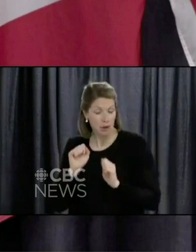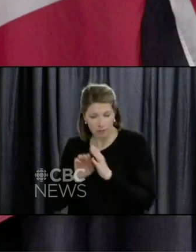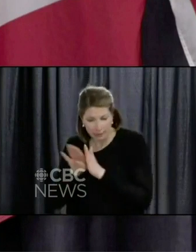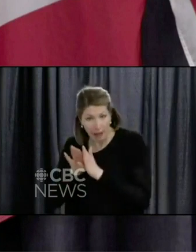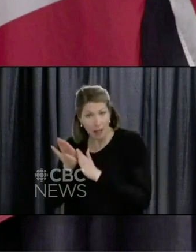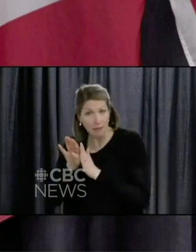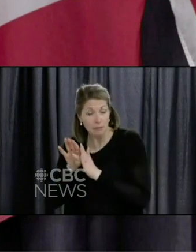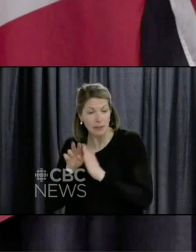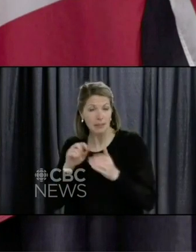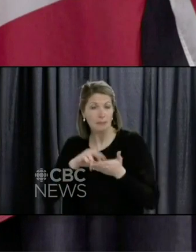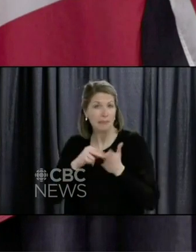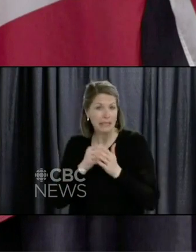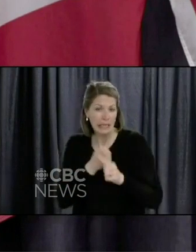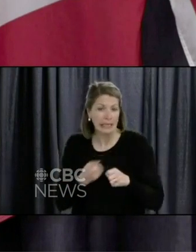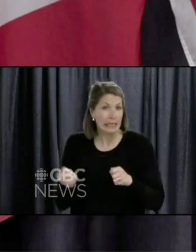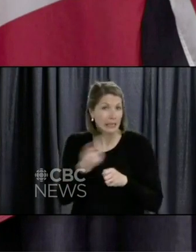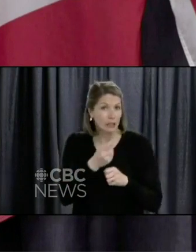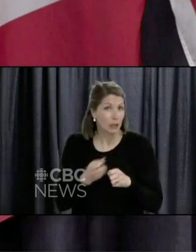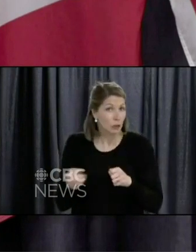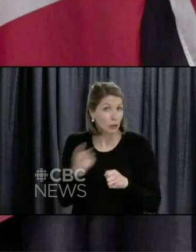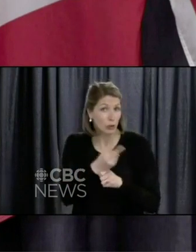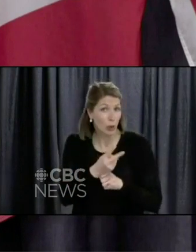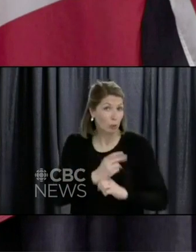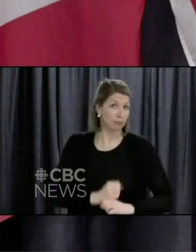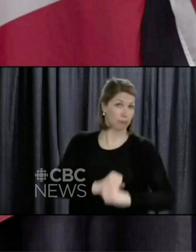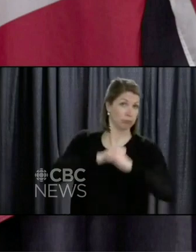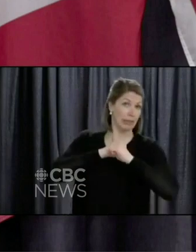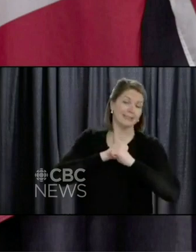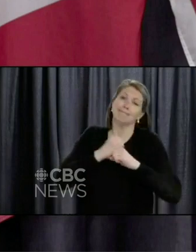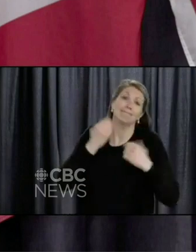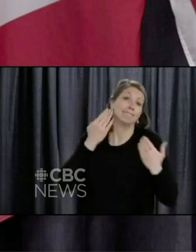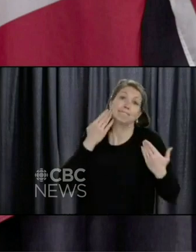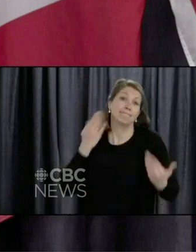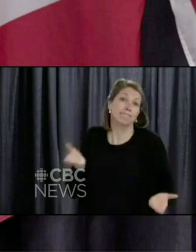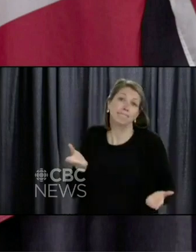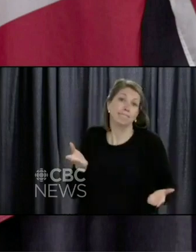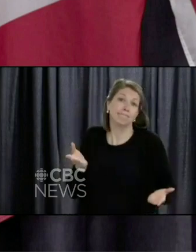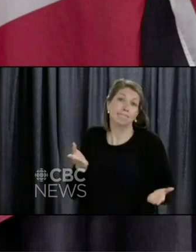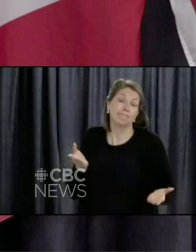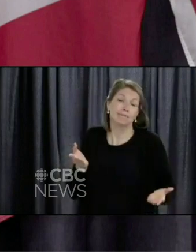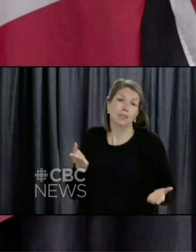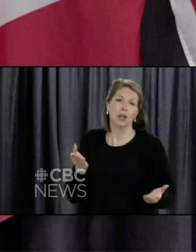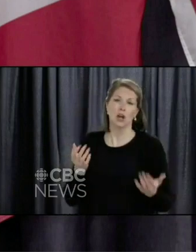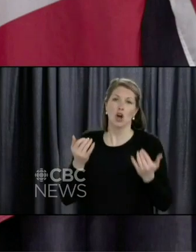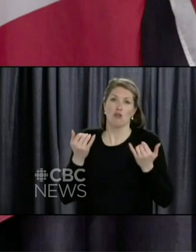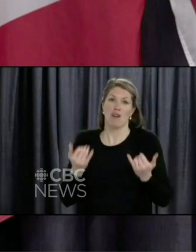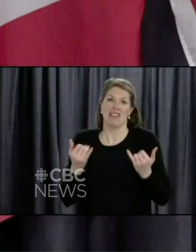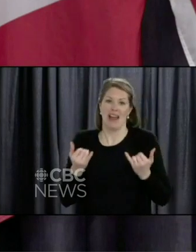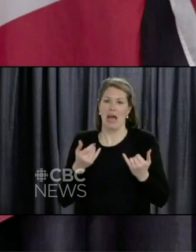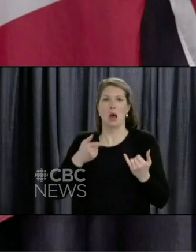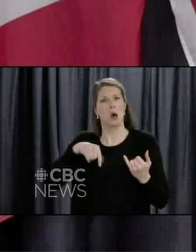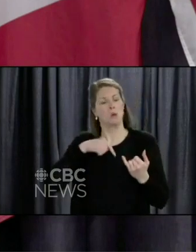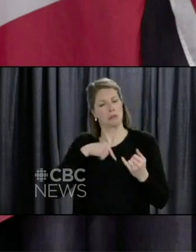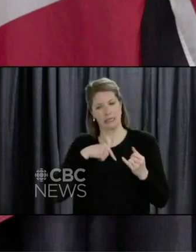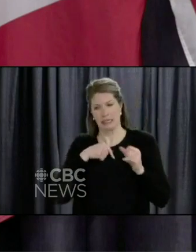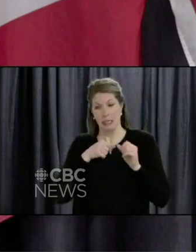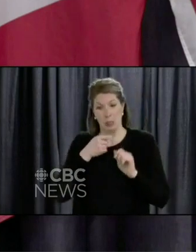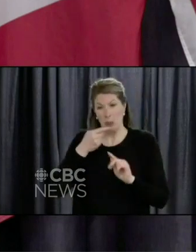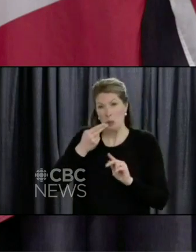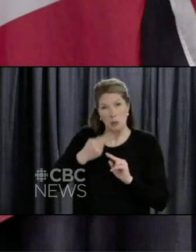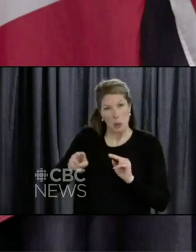have to think about an 18-month to a 24-month marathon, not a sprint.